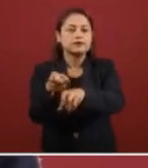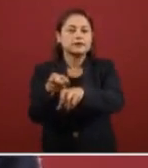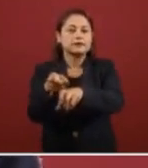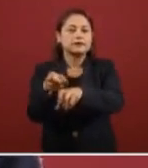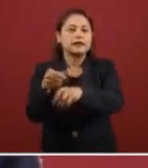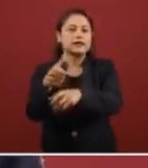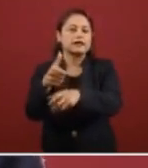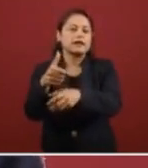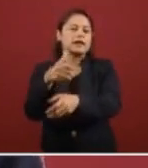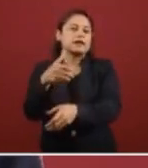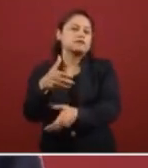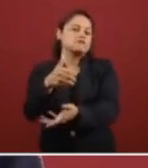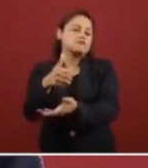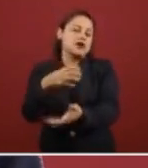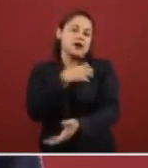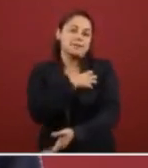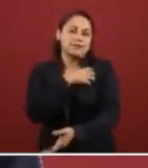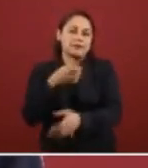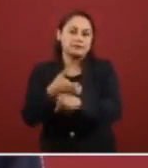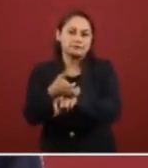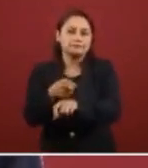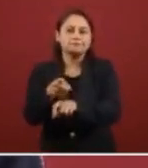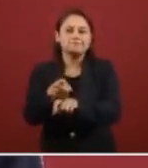in the capital of the state.